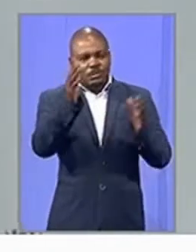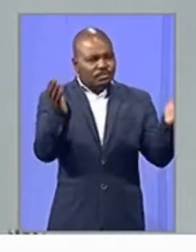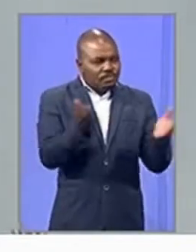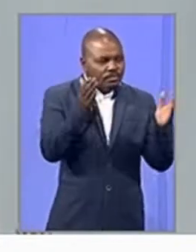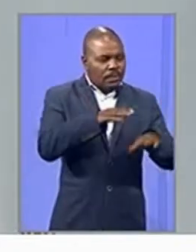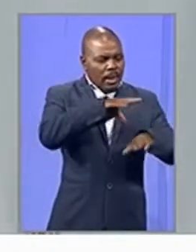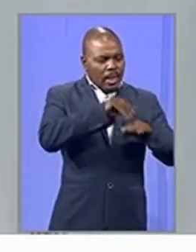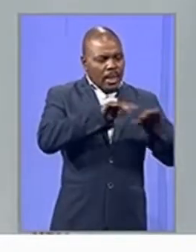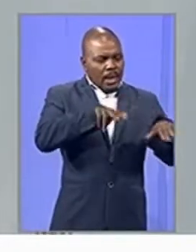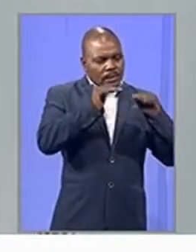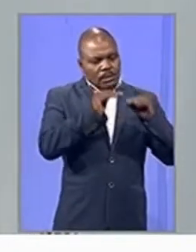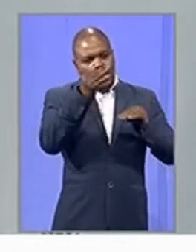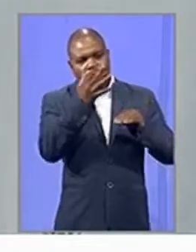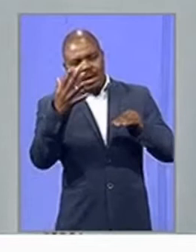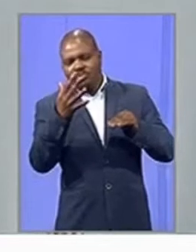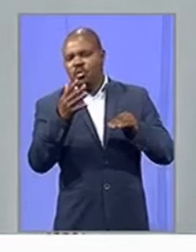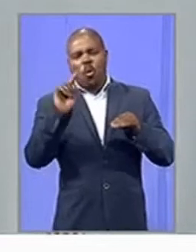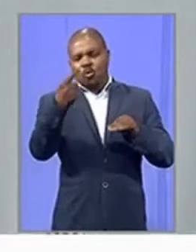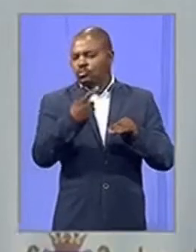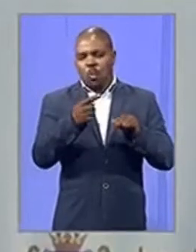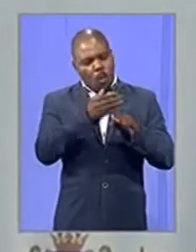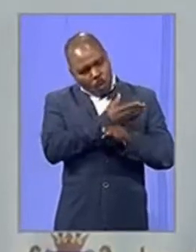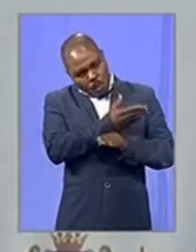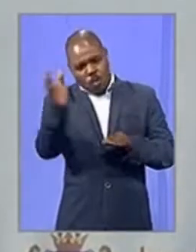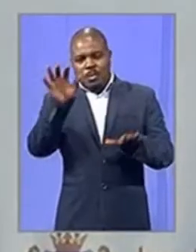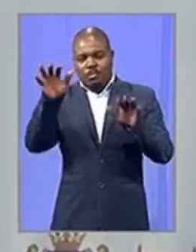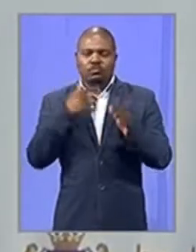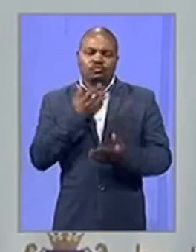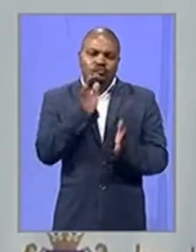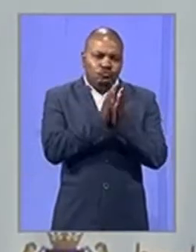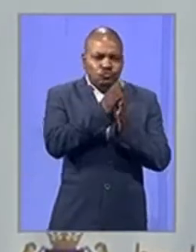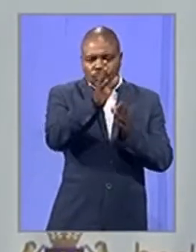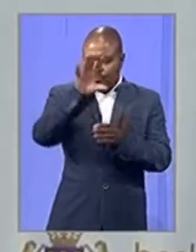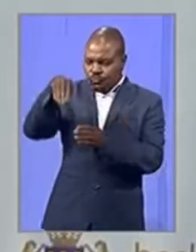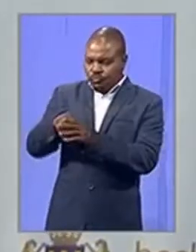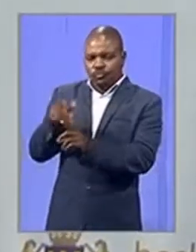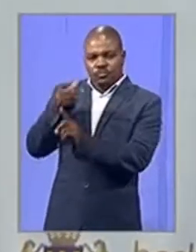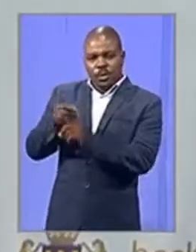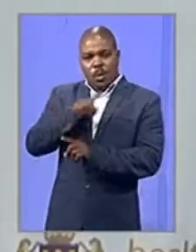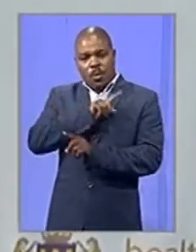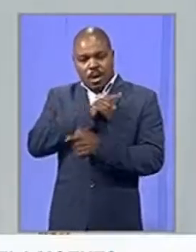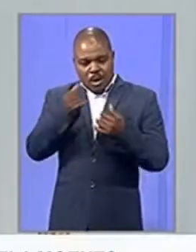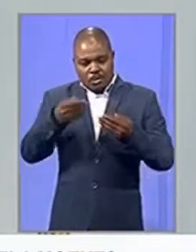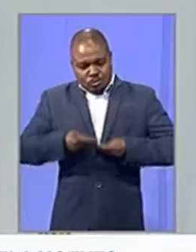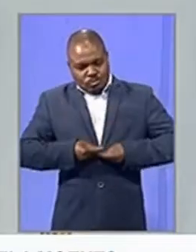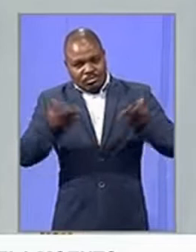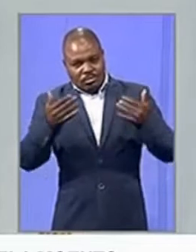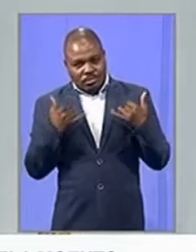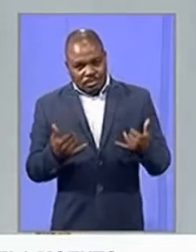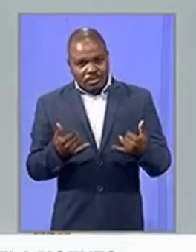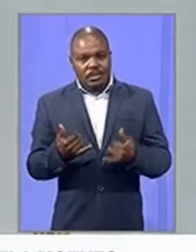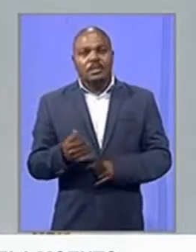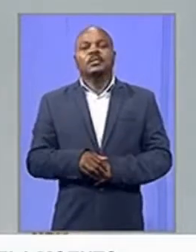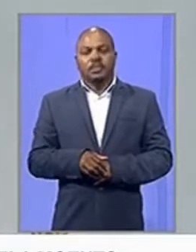the 18 to 35, everybody to get vaccinated. But because we are launching them, they will have not been